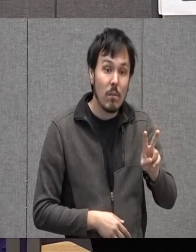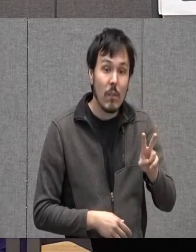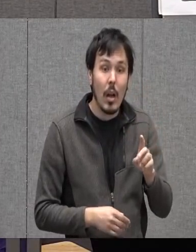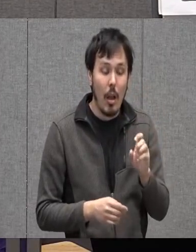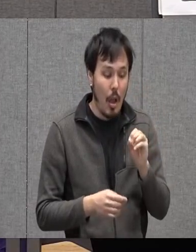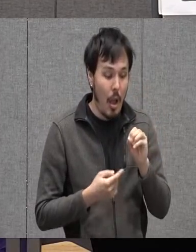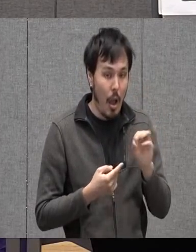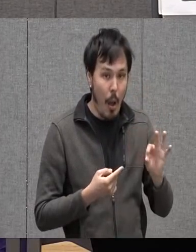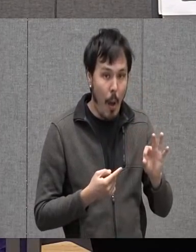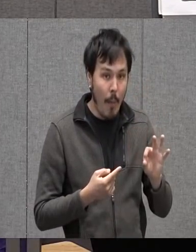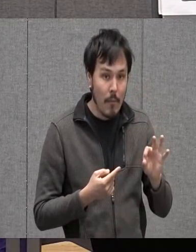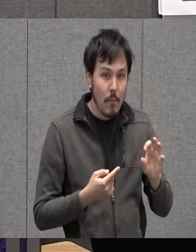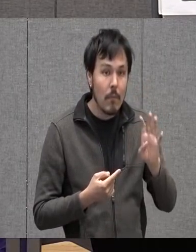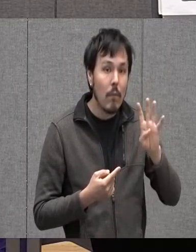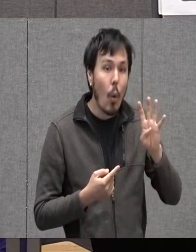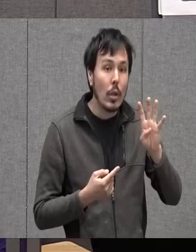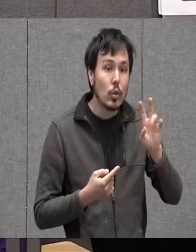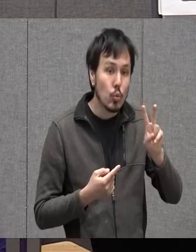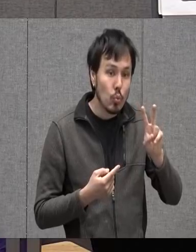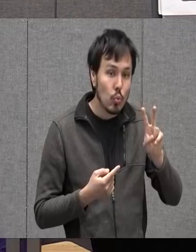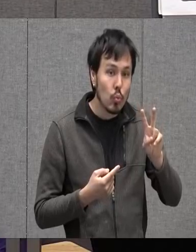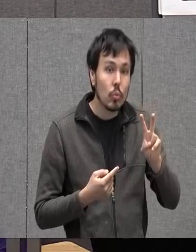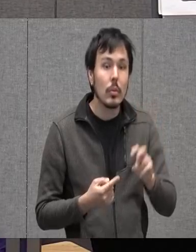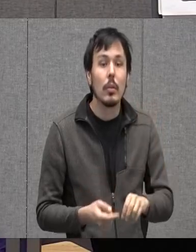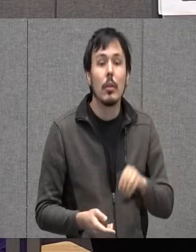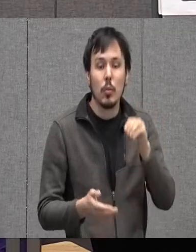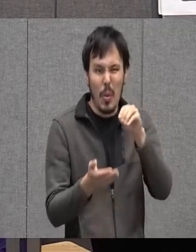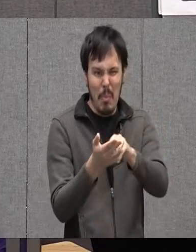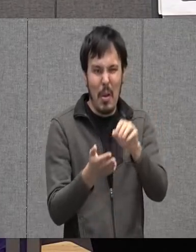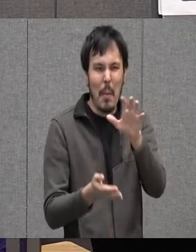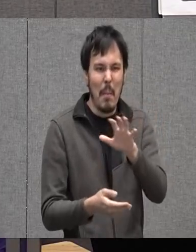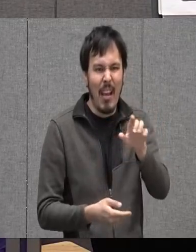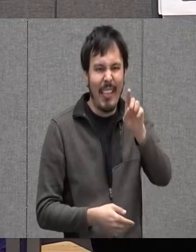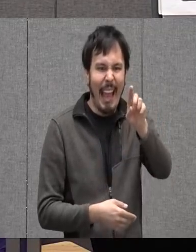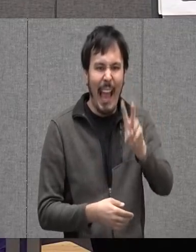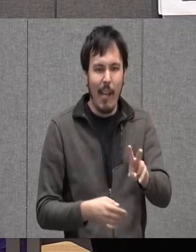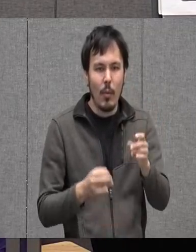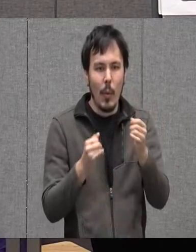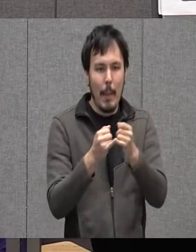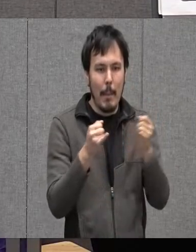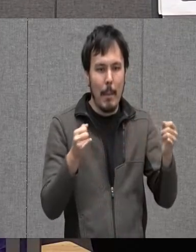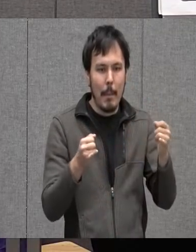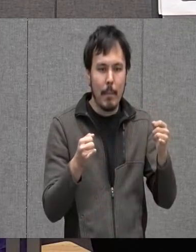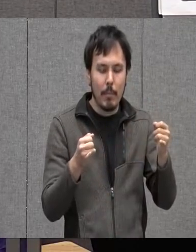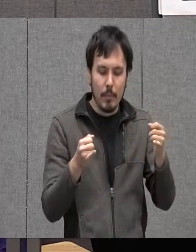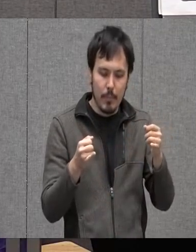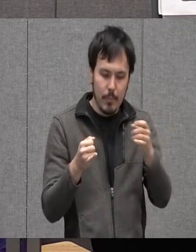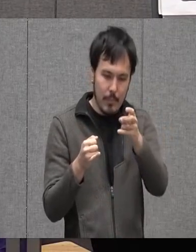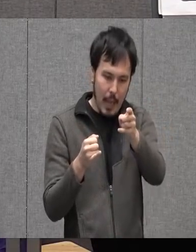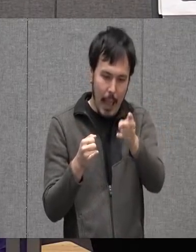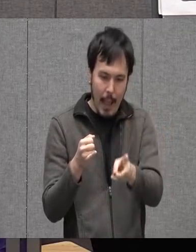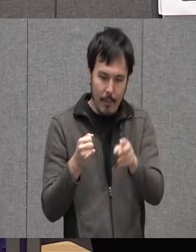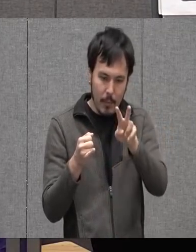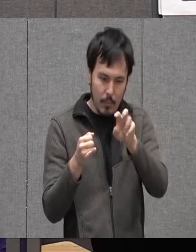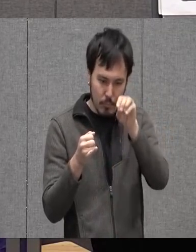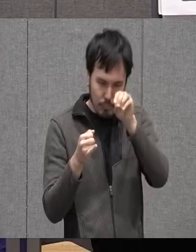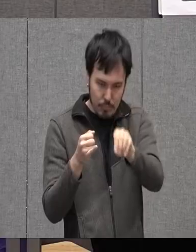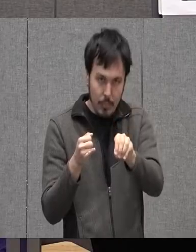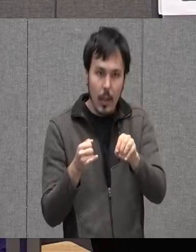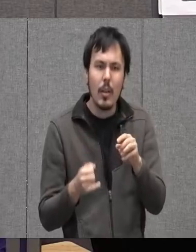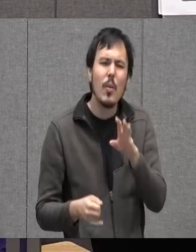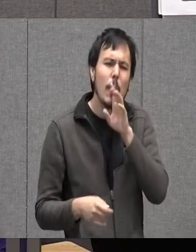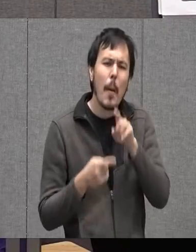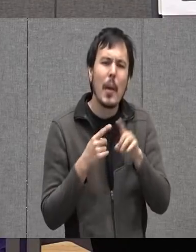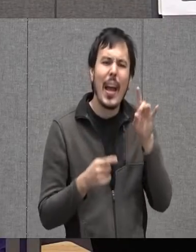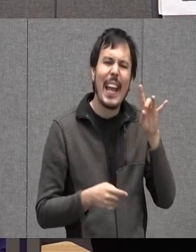So we went ahead and placed it about the halfway point on our number line. And we had talked about